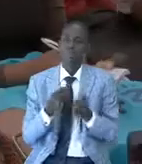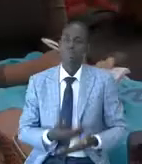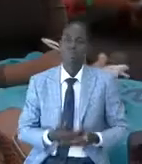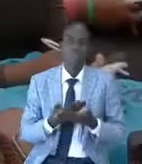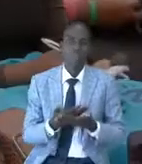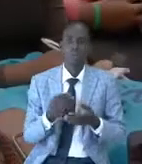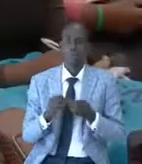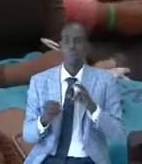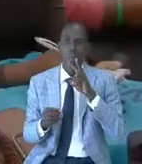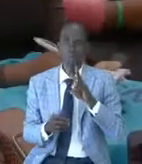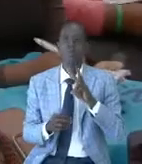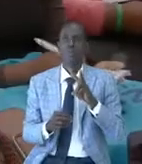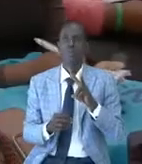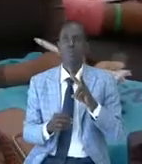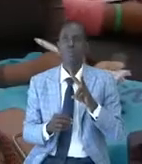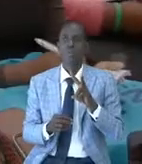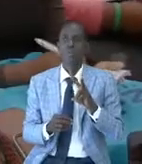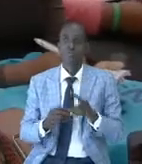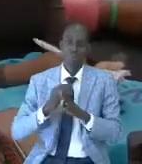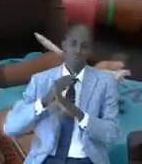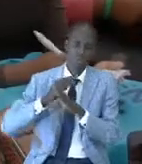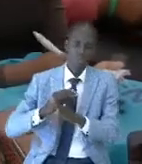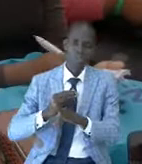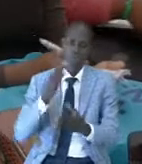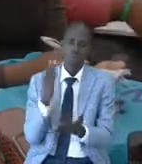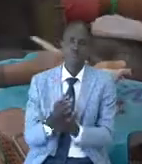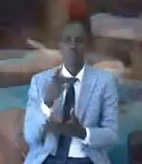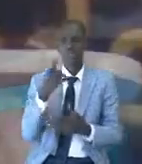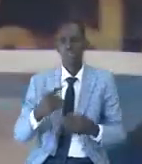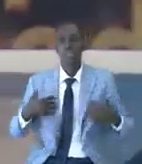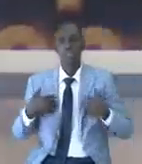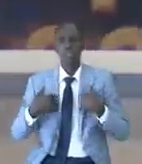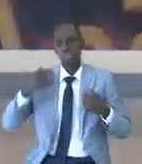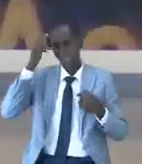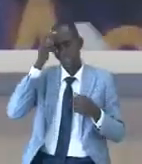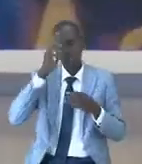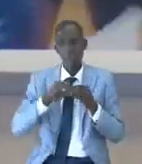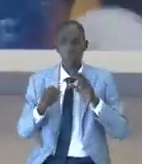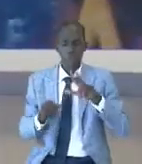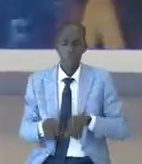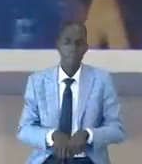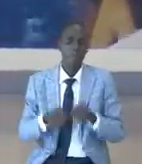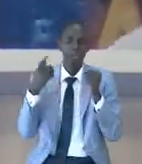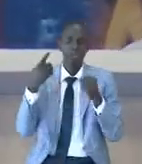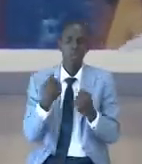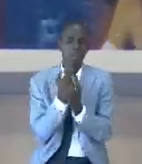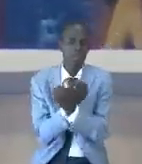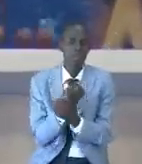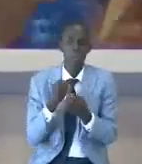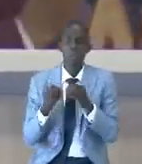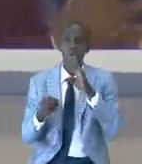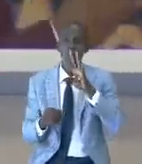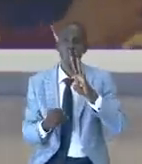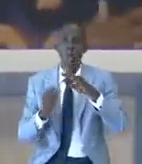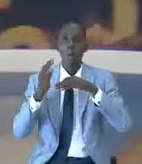Two, bind and bar the beast. Three, break the bondage. Four,